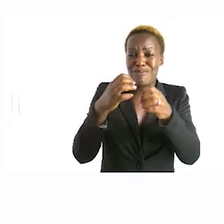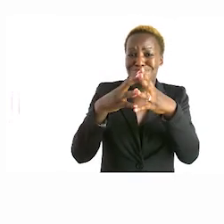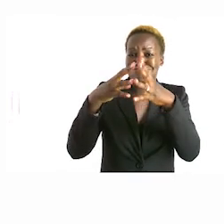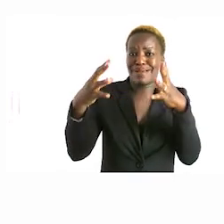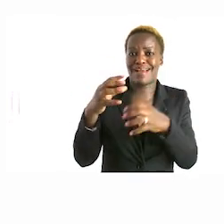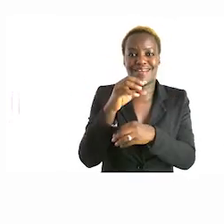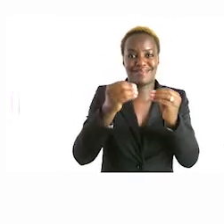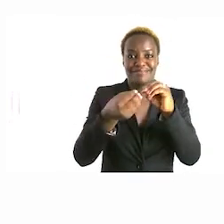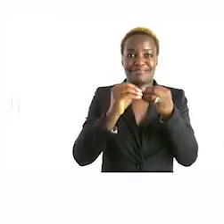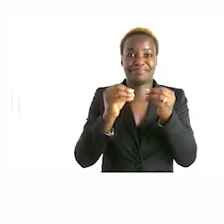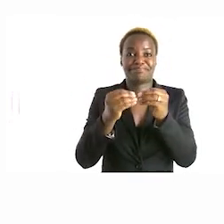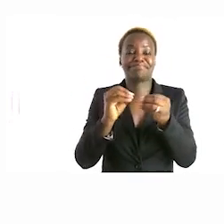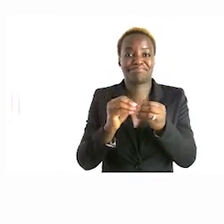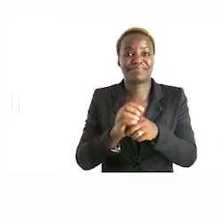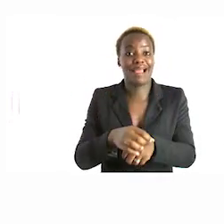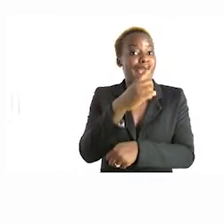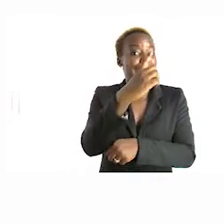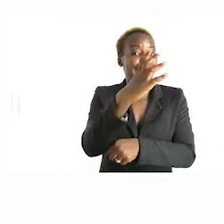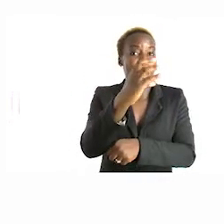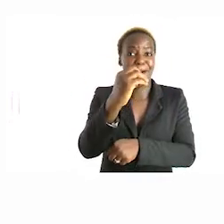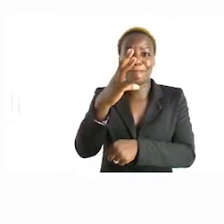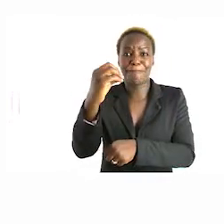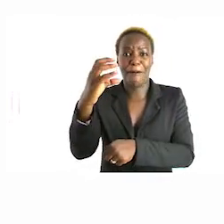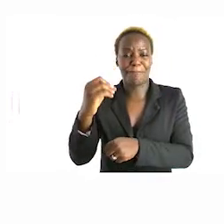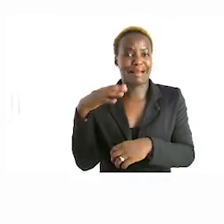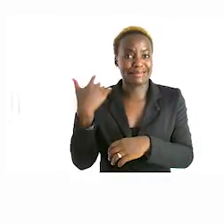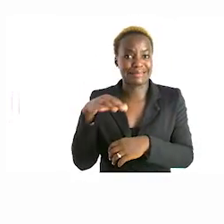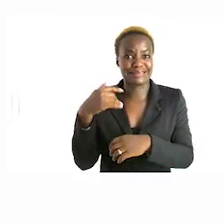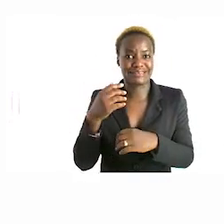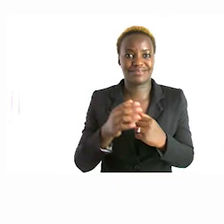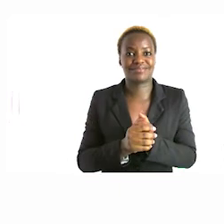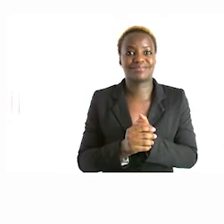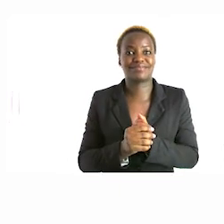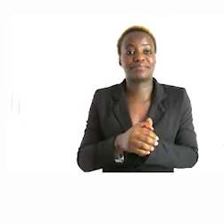numbers here. We are in the hundreds. All right. So between